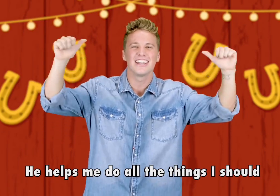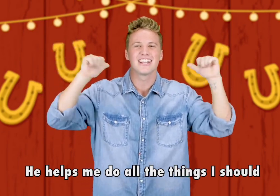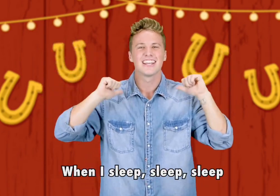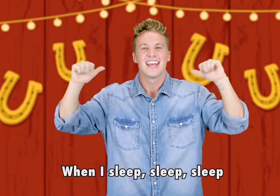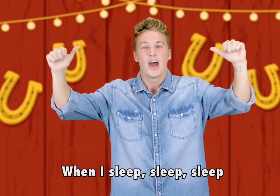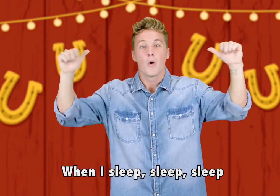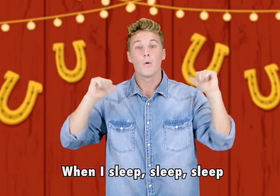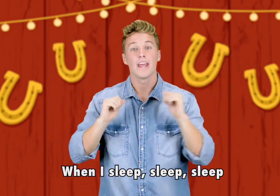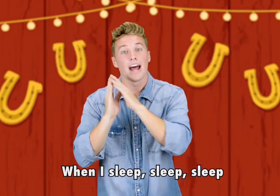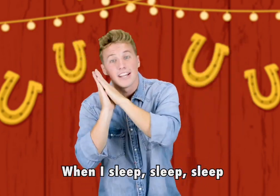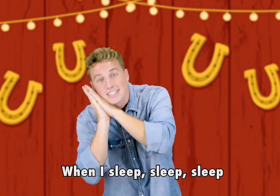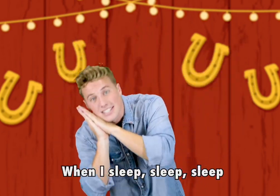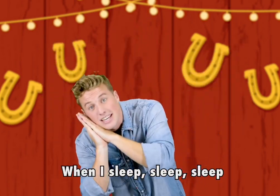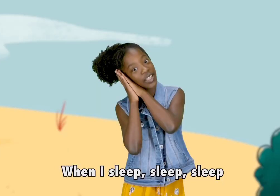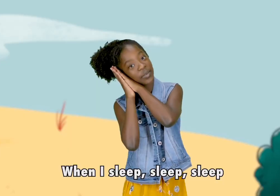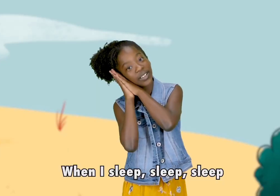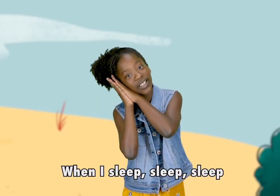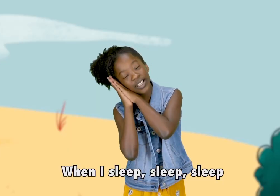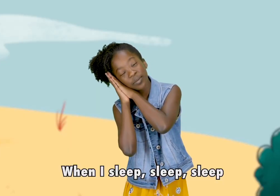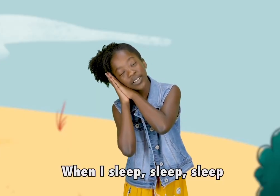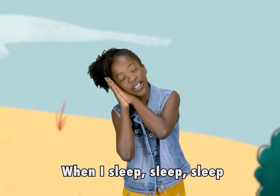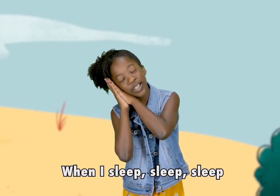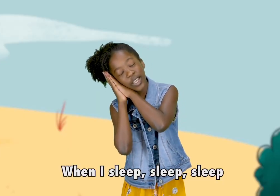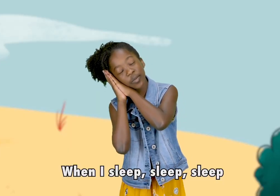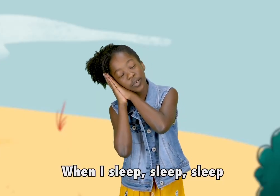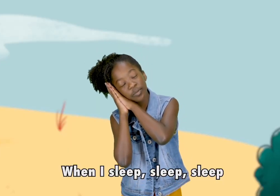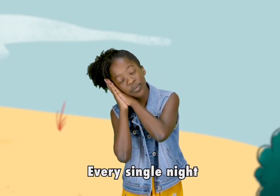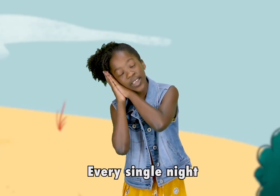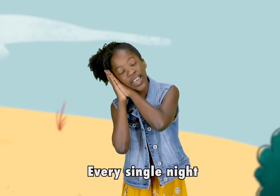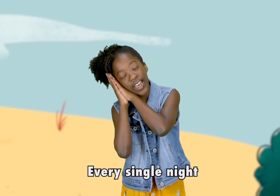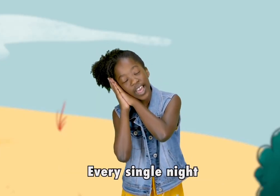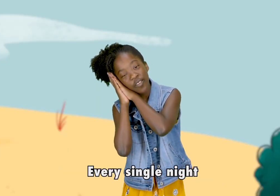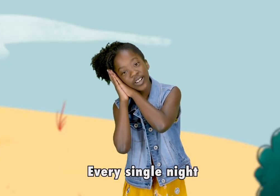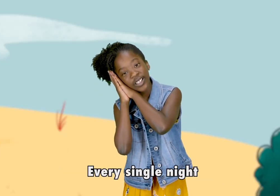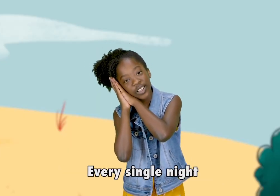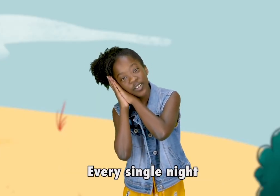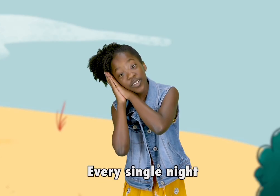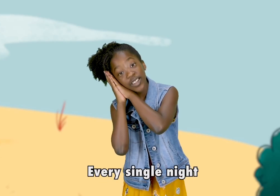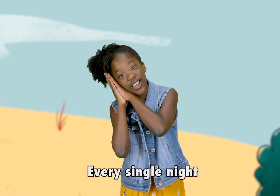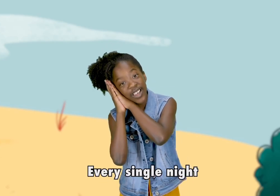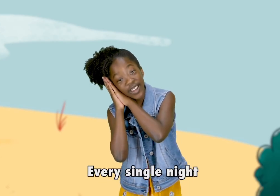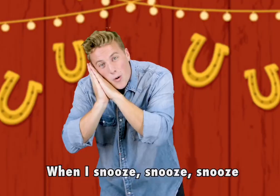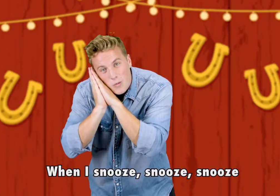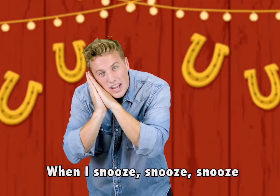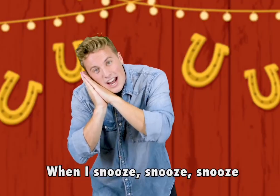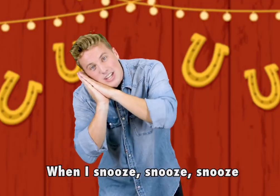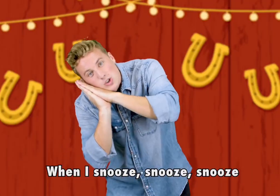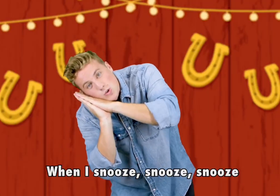sleep, sleep, sleep every single night.